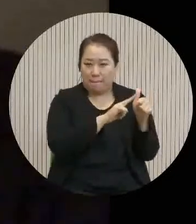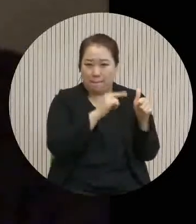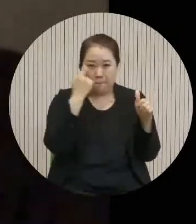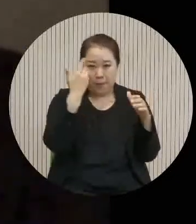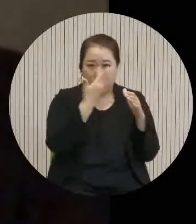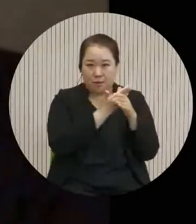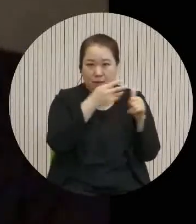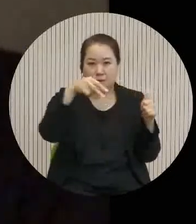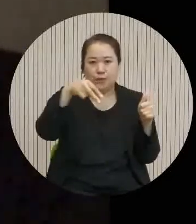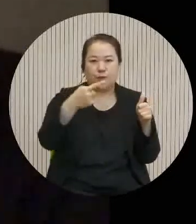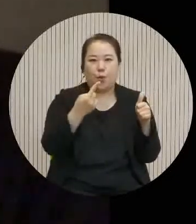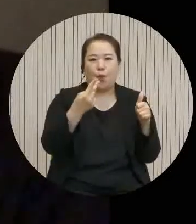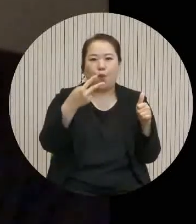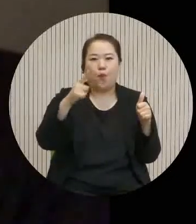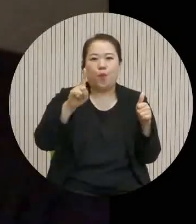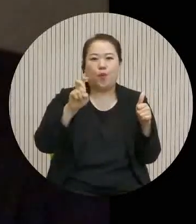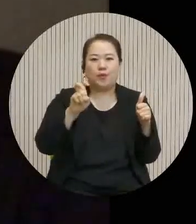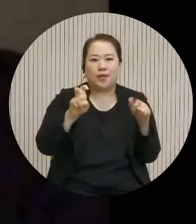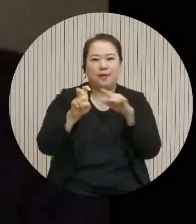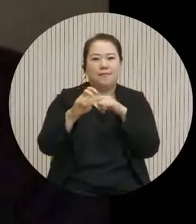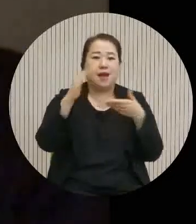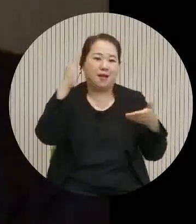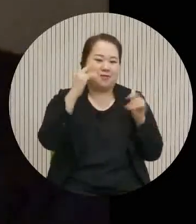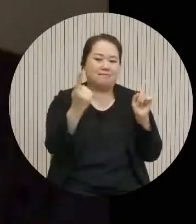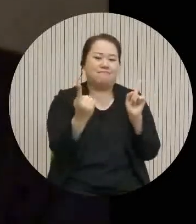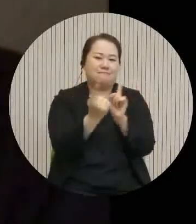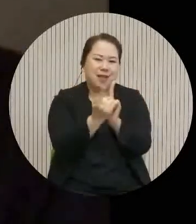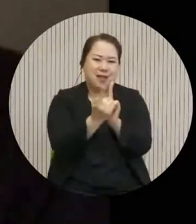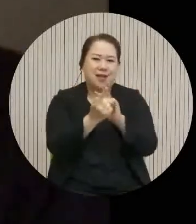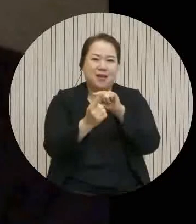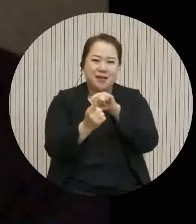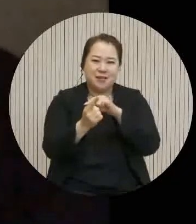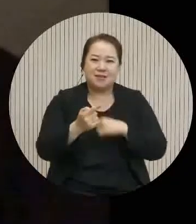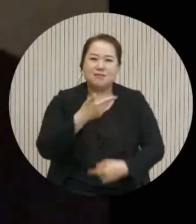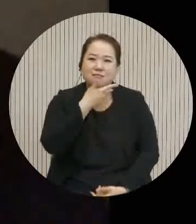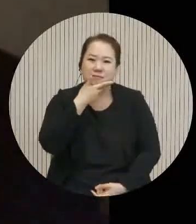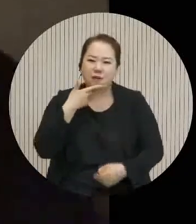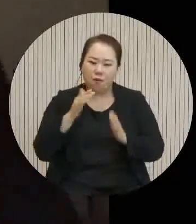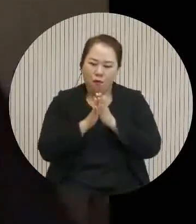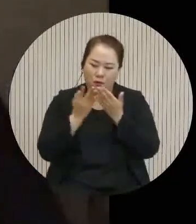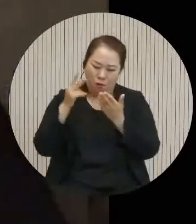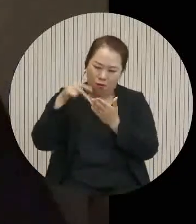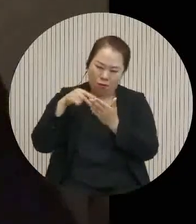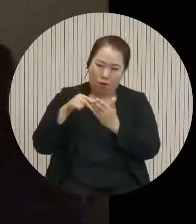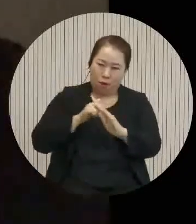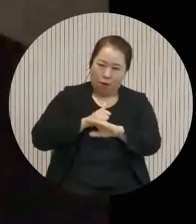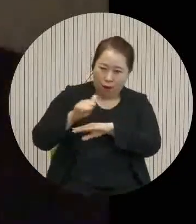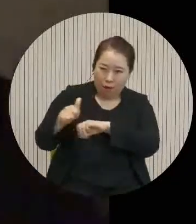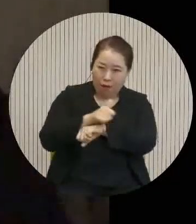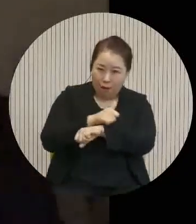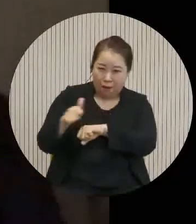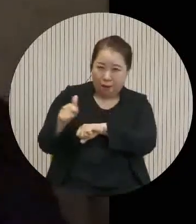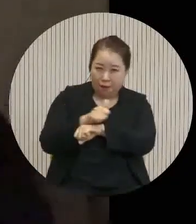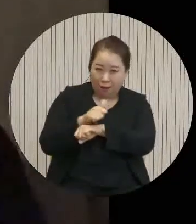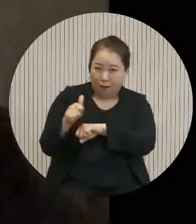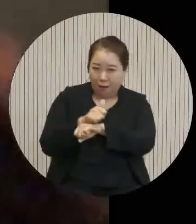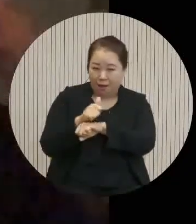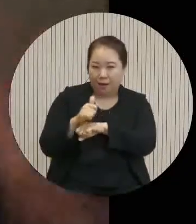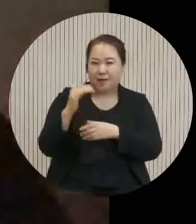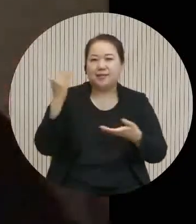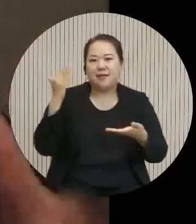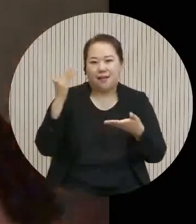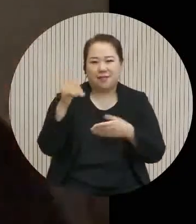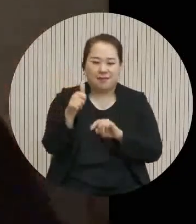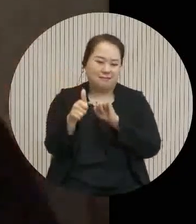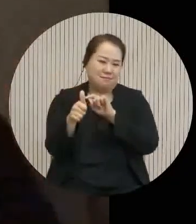Busan, and was active in the English library. She was a good reader in Korean. She liked to read in English. When she was in 4th grade,